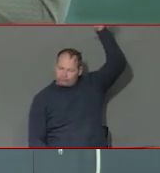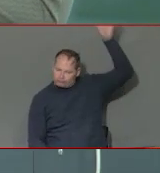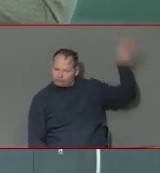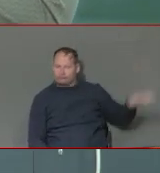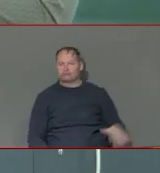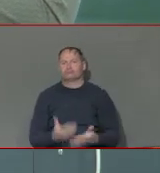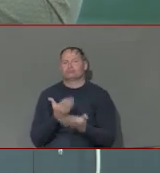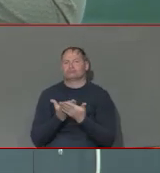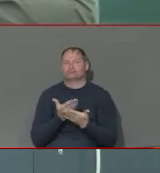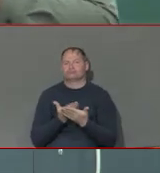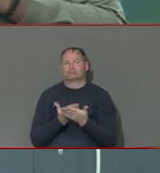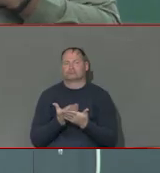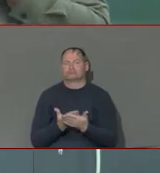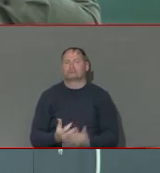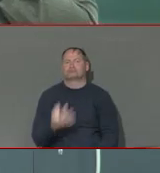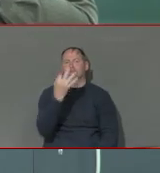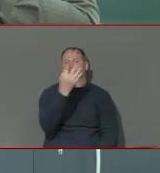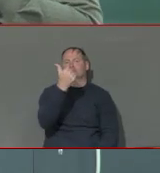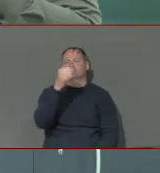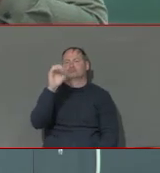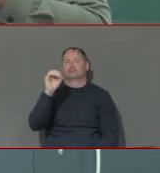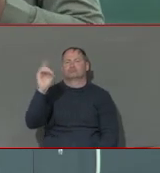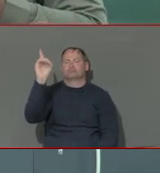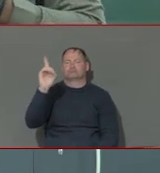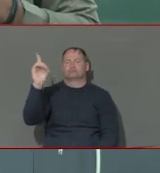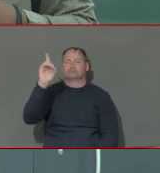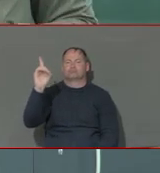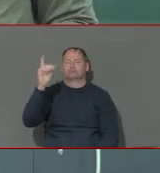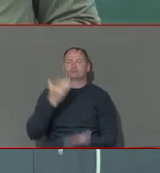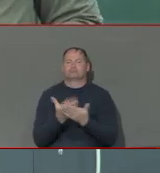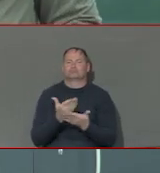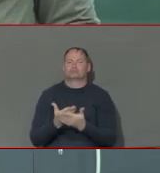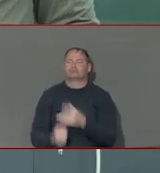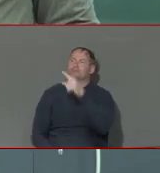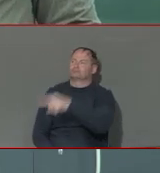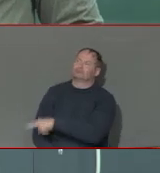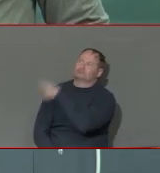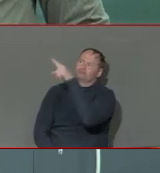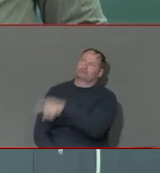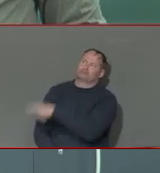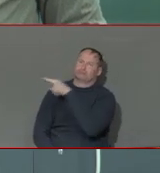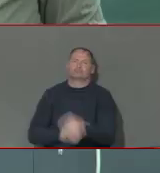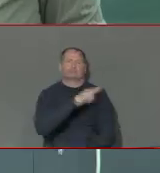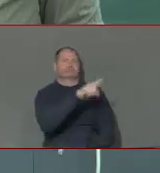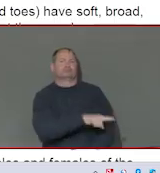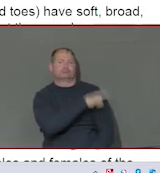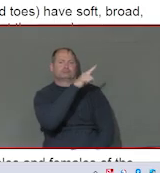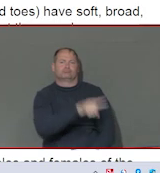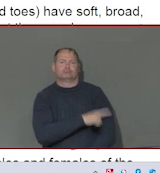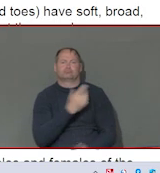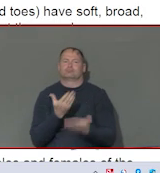arms with 360 degrees. So with us having freely rotating